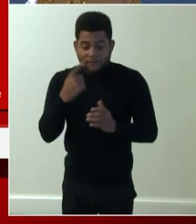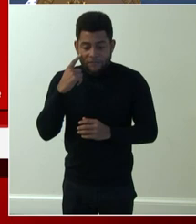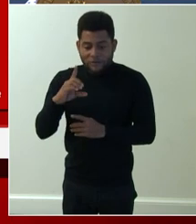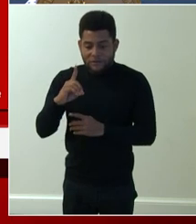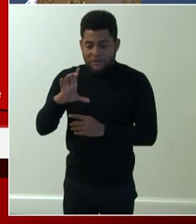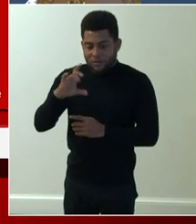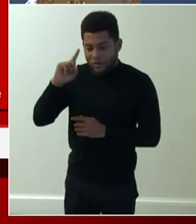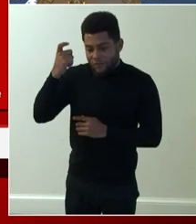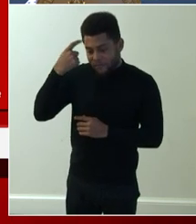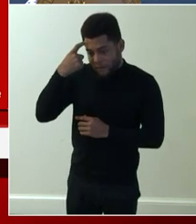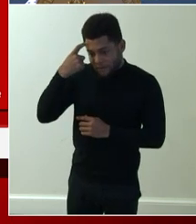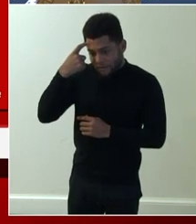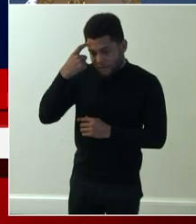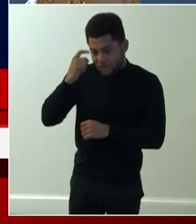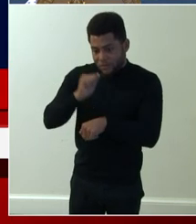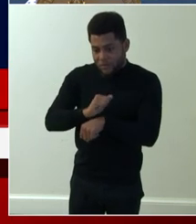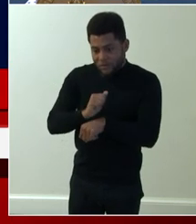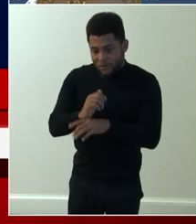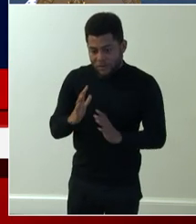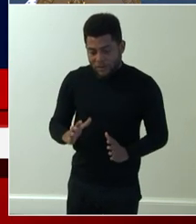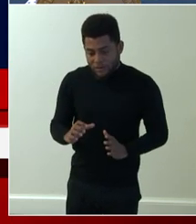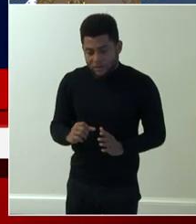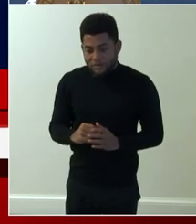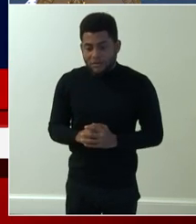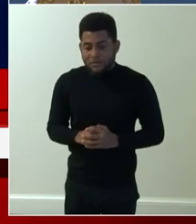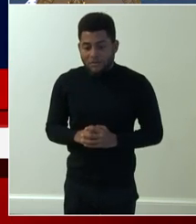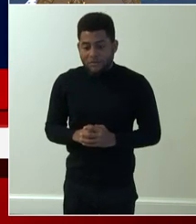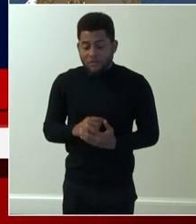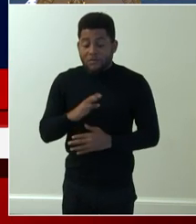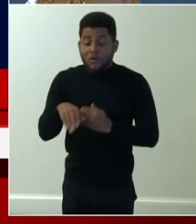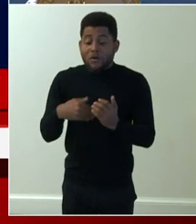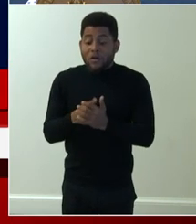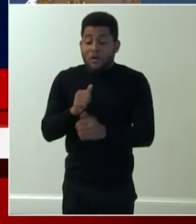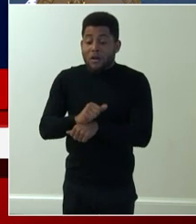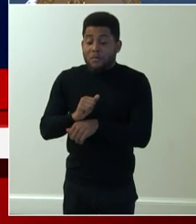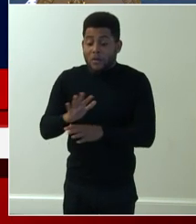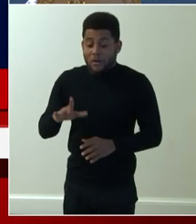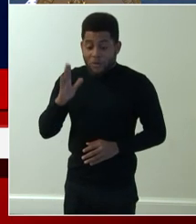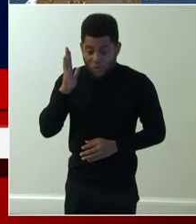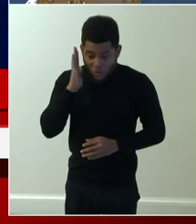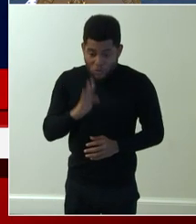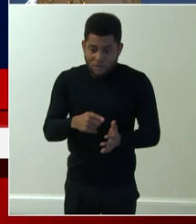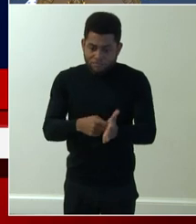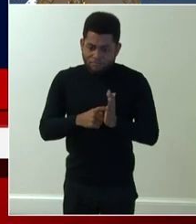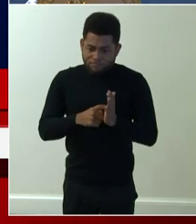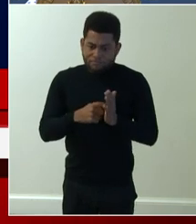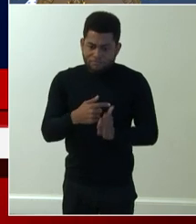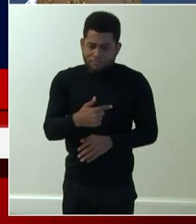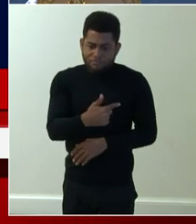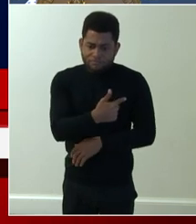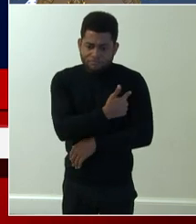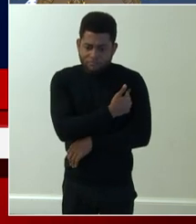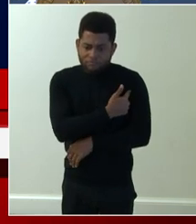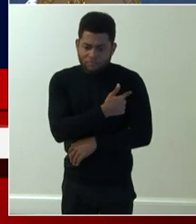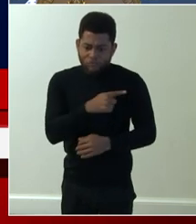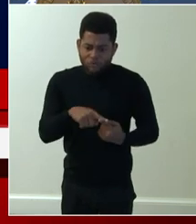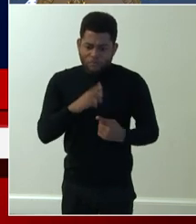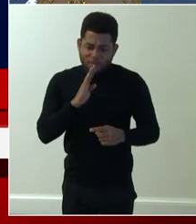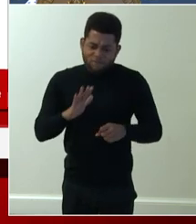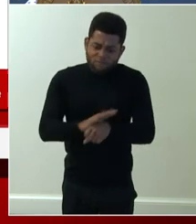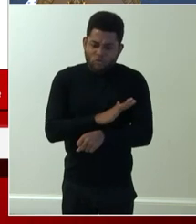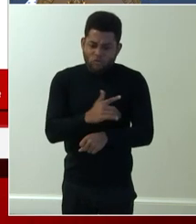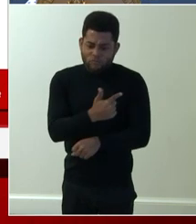government workers. All employees will be required to be fully vaccinated